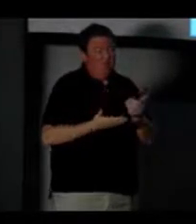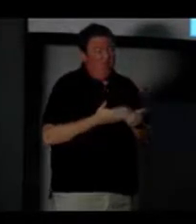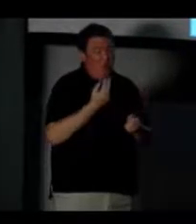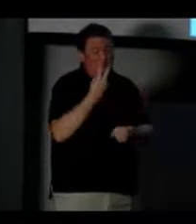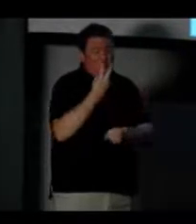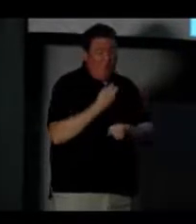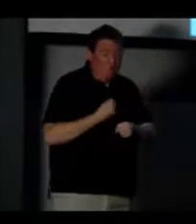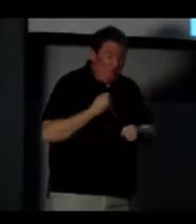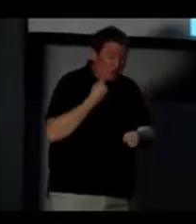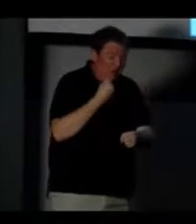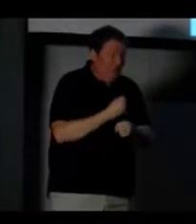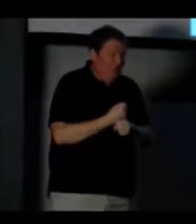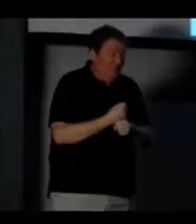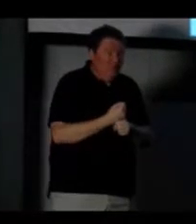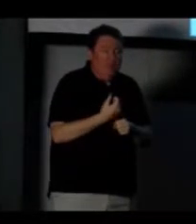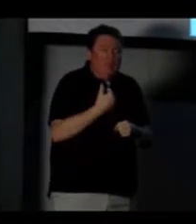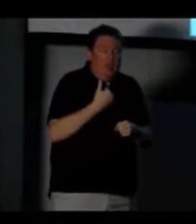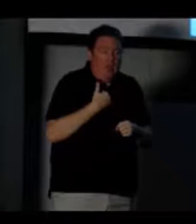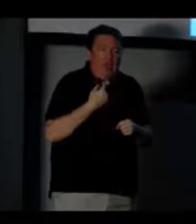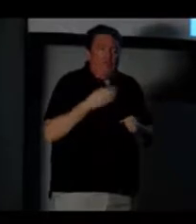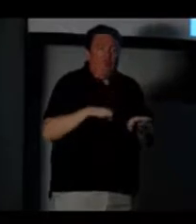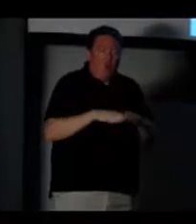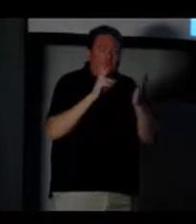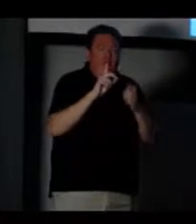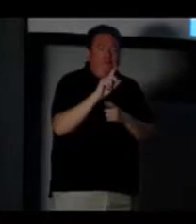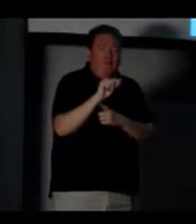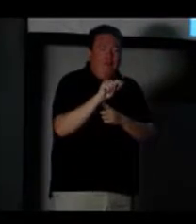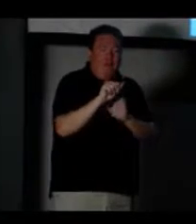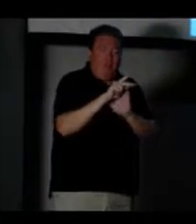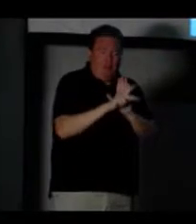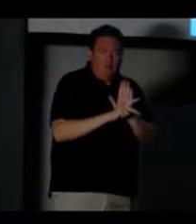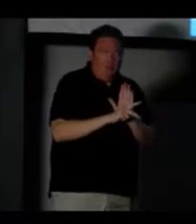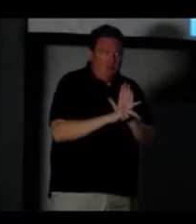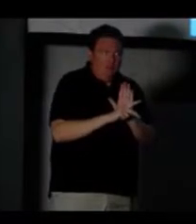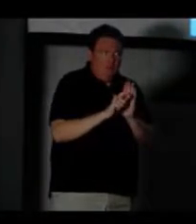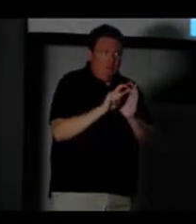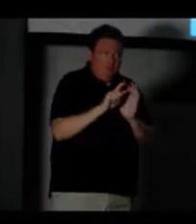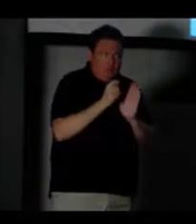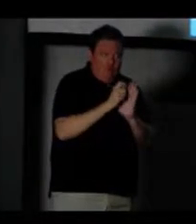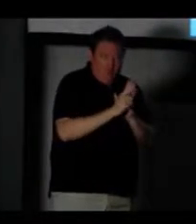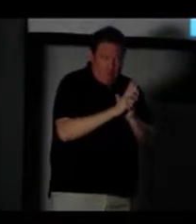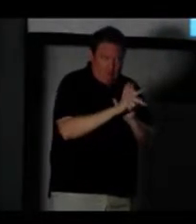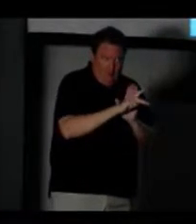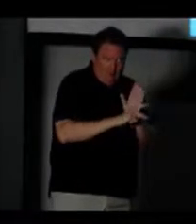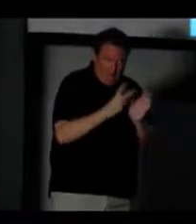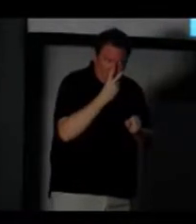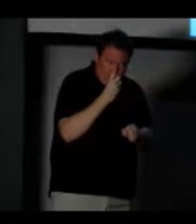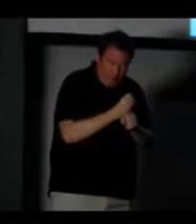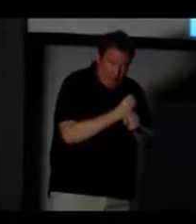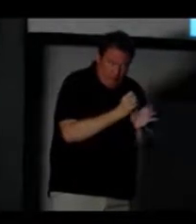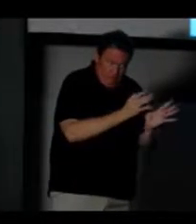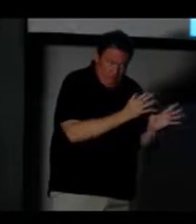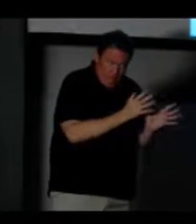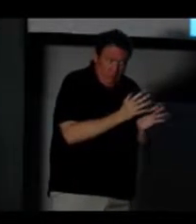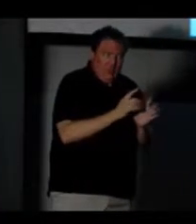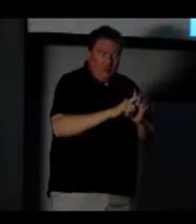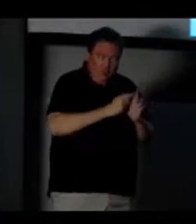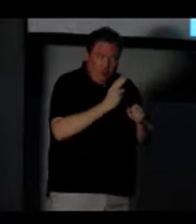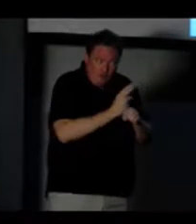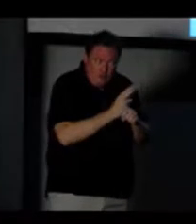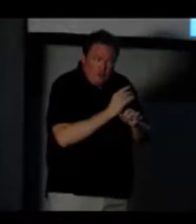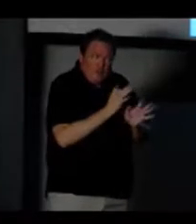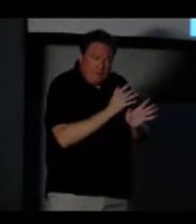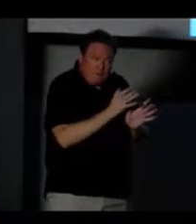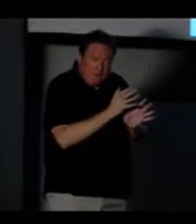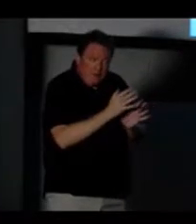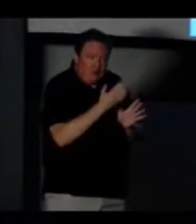to have a proper open data policy at the museum, for us to start to use that intelligently, to know